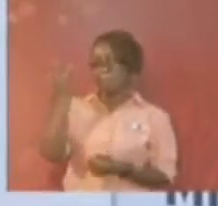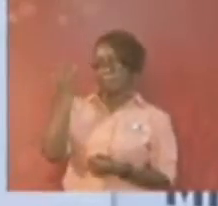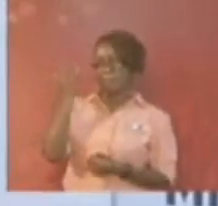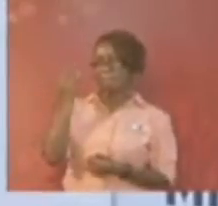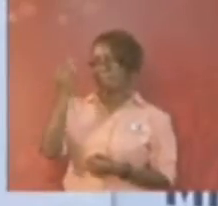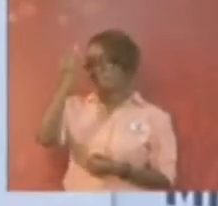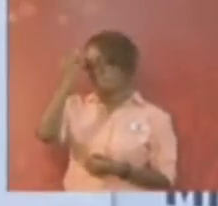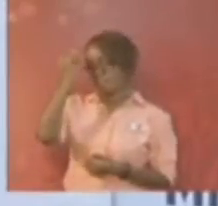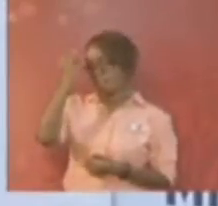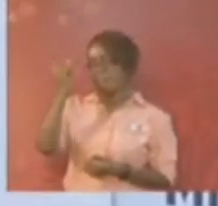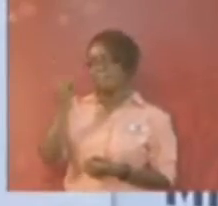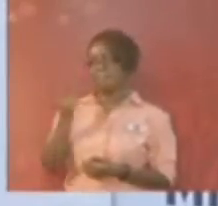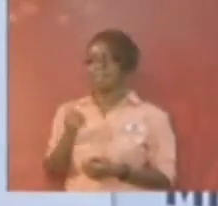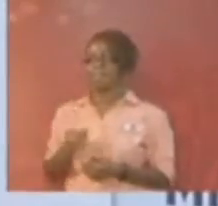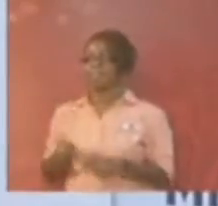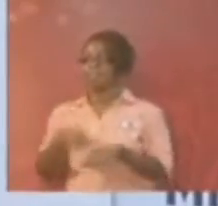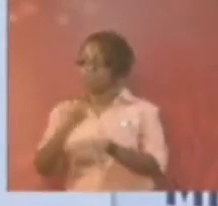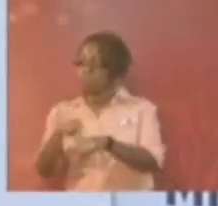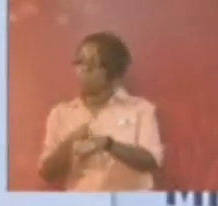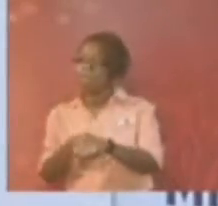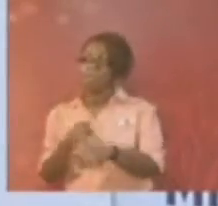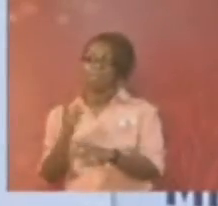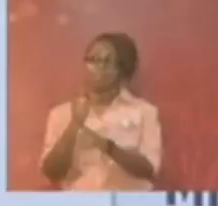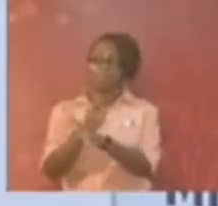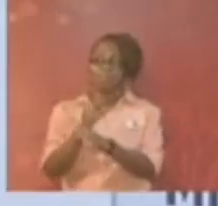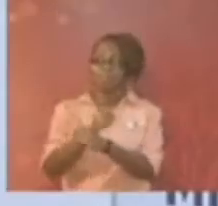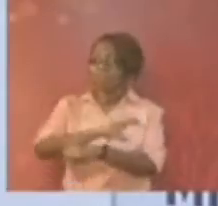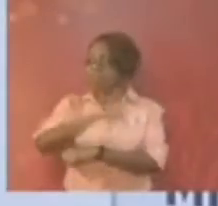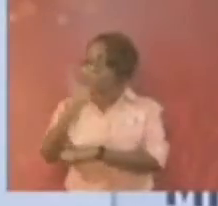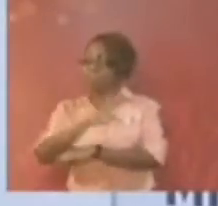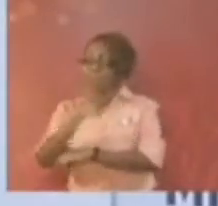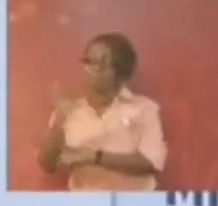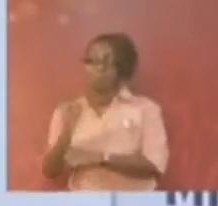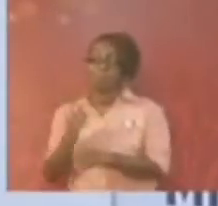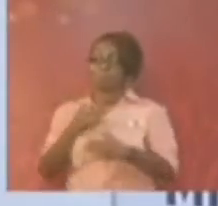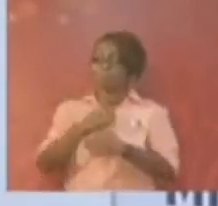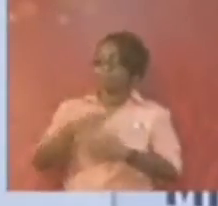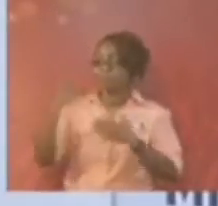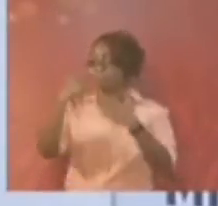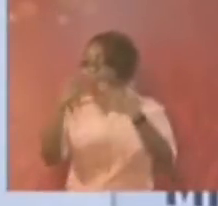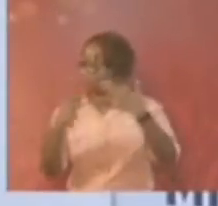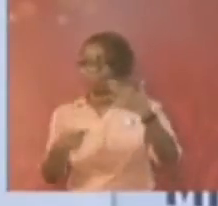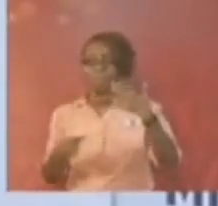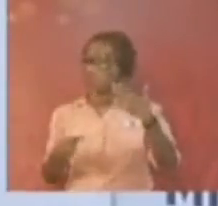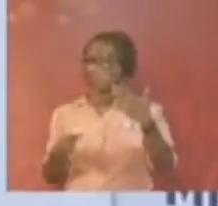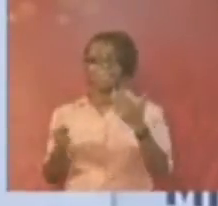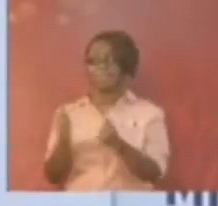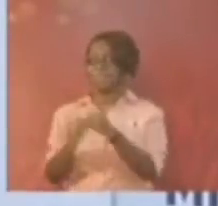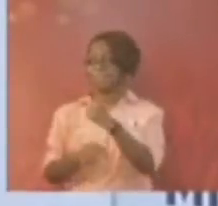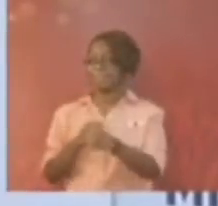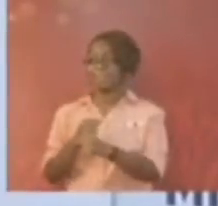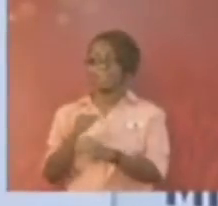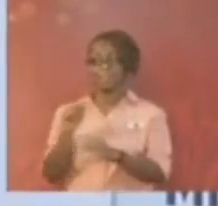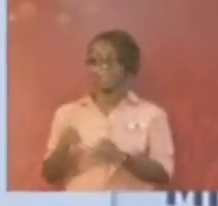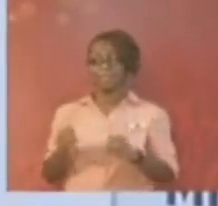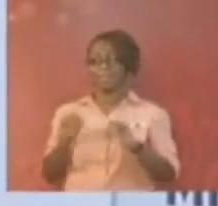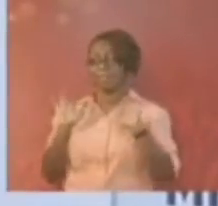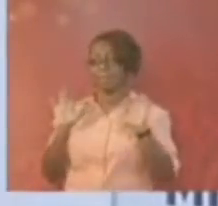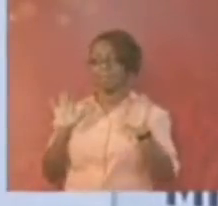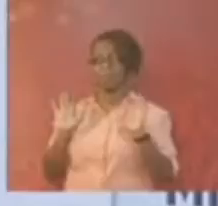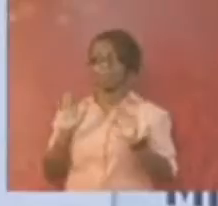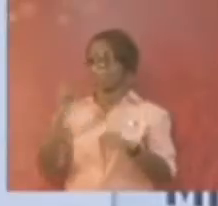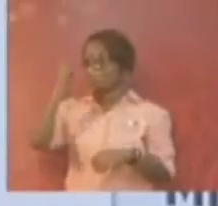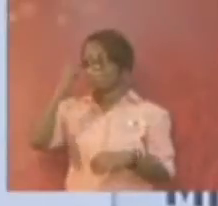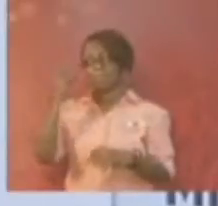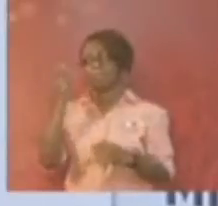things we normally enjoy? Because that's never easy. It's never easy to give up things that you like. And we have to be focused on the fact that we're